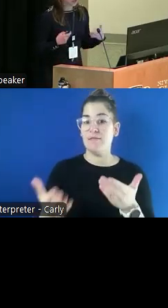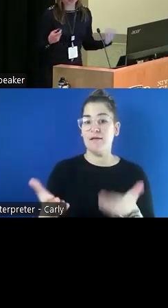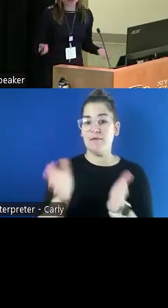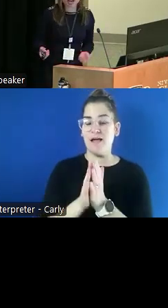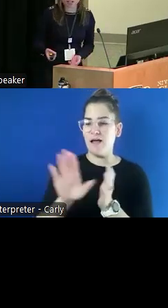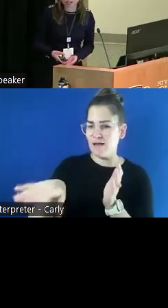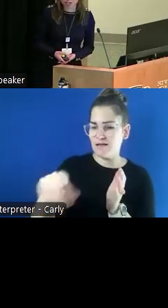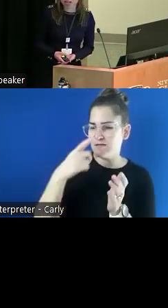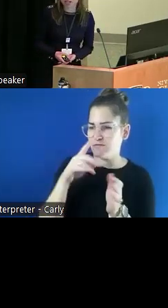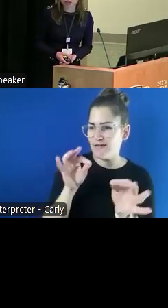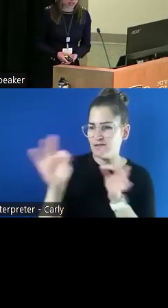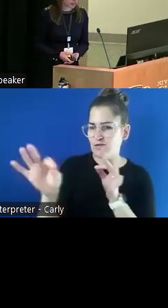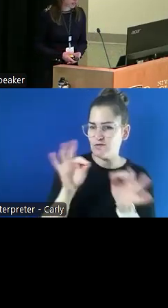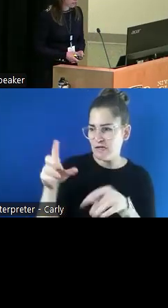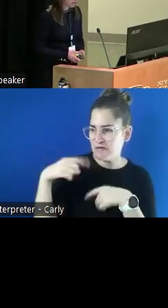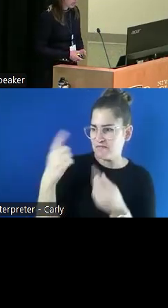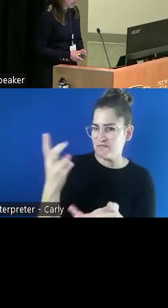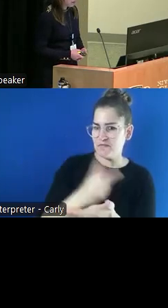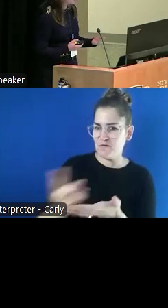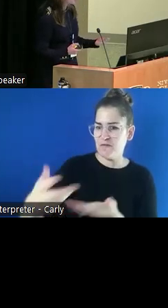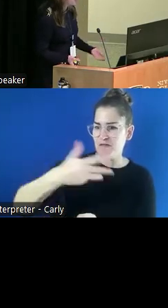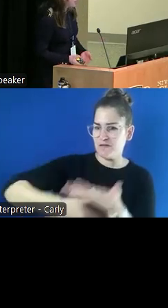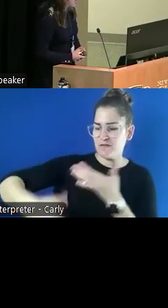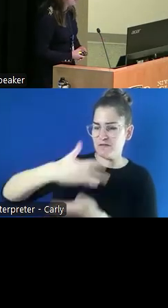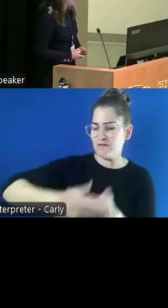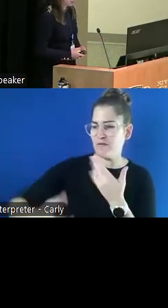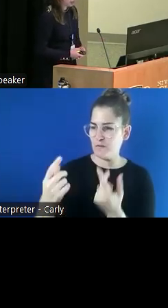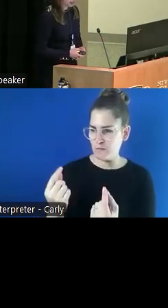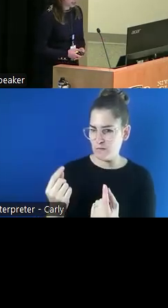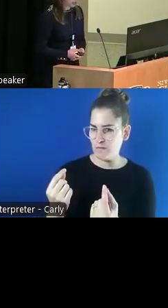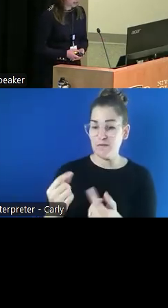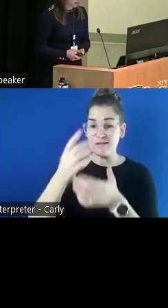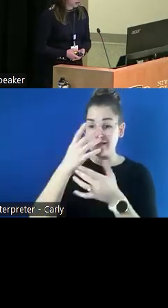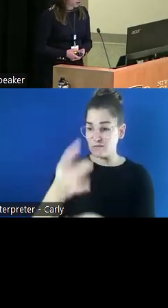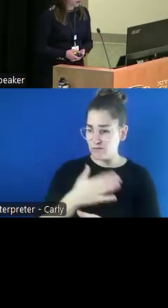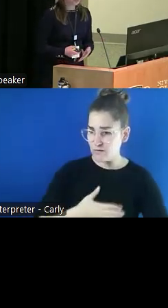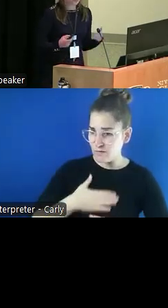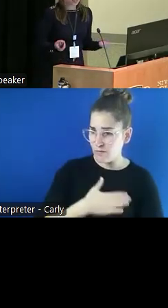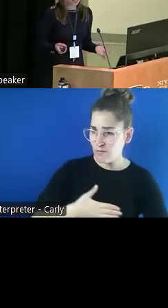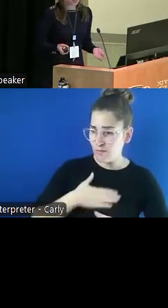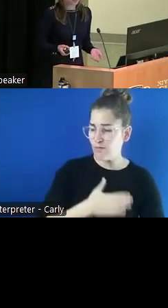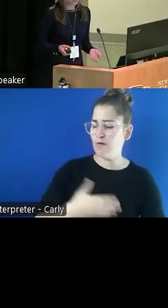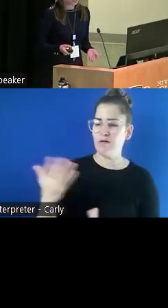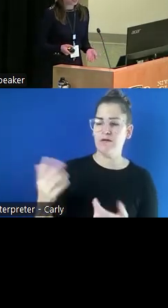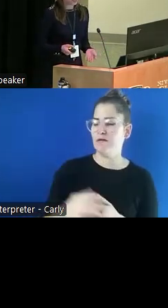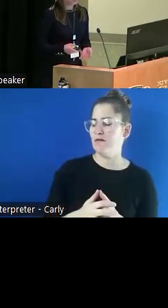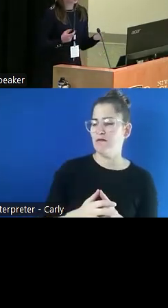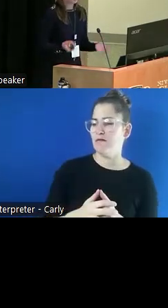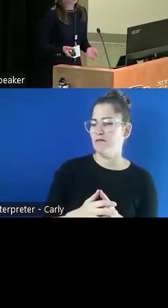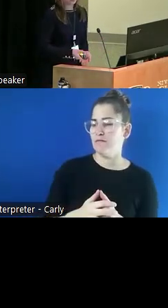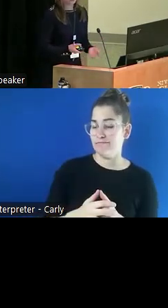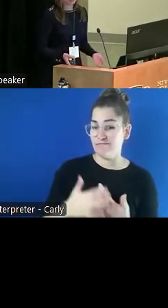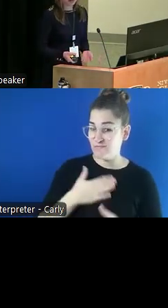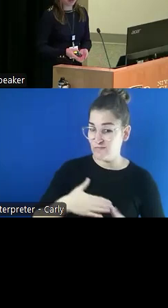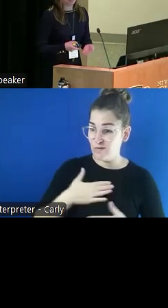their social interactions in the last 2 weeks, how much interest they had in their activities, or the degree of enjoyment